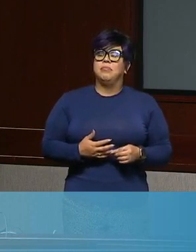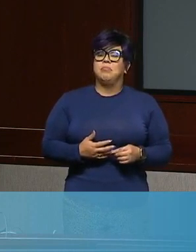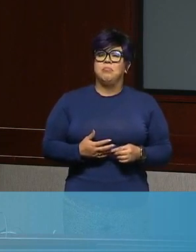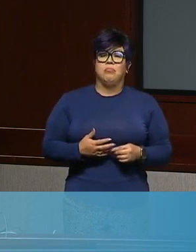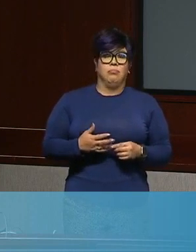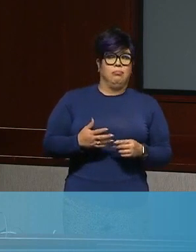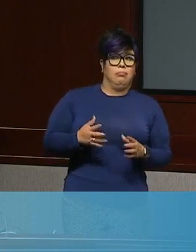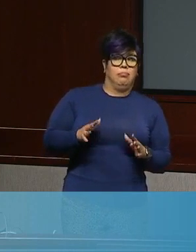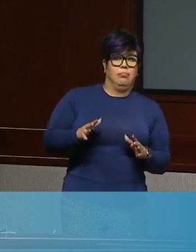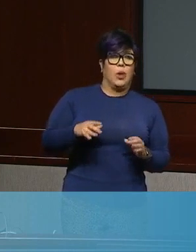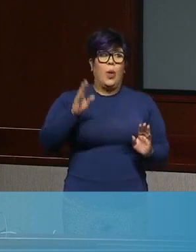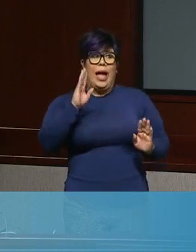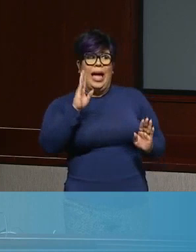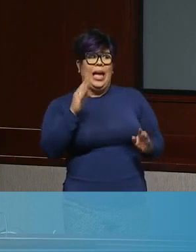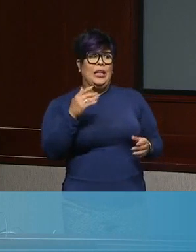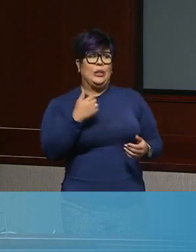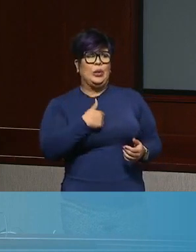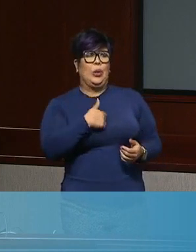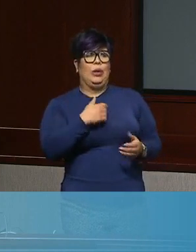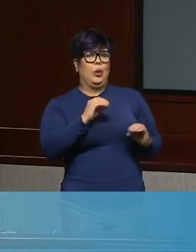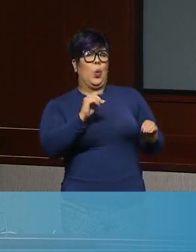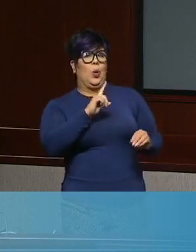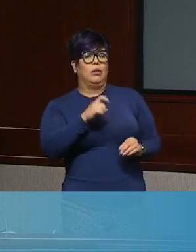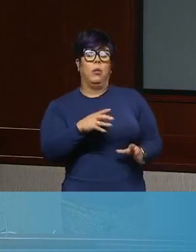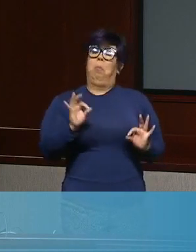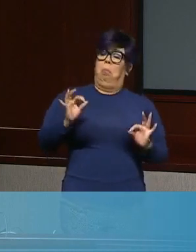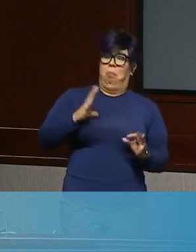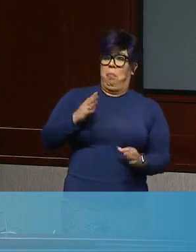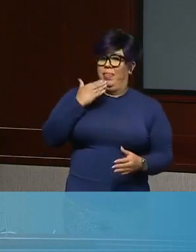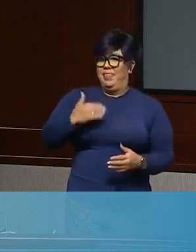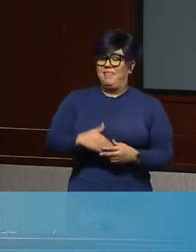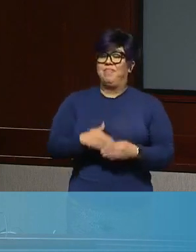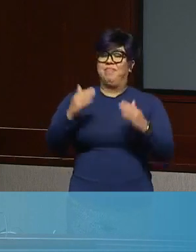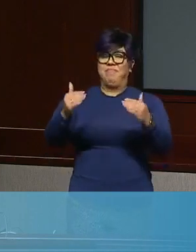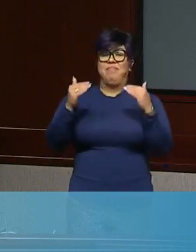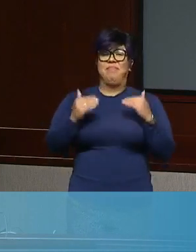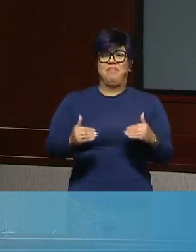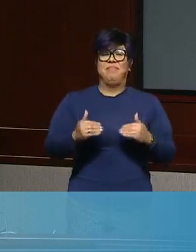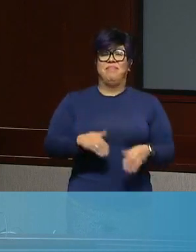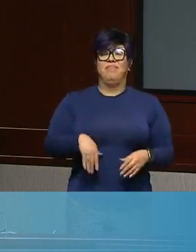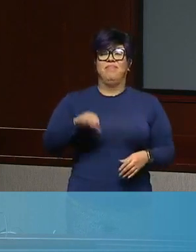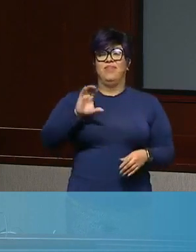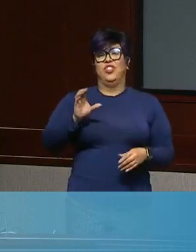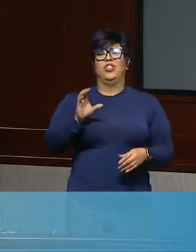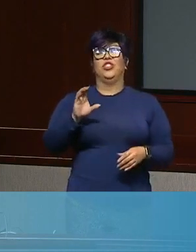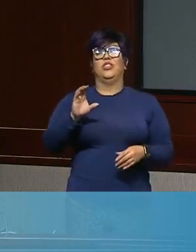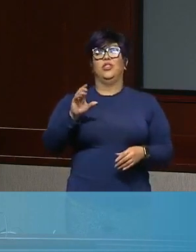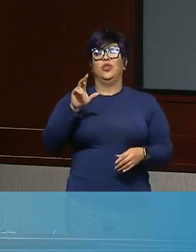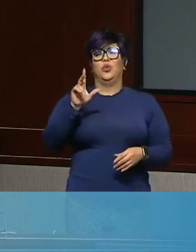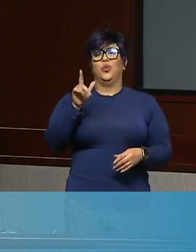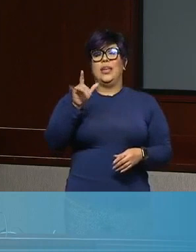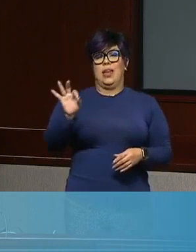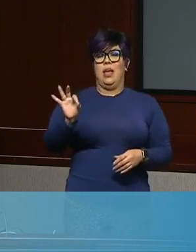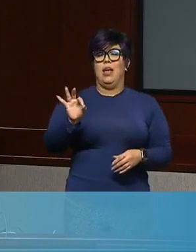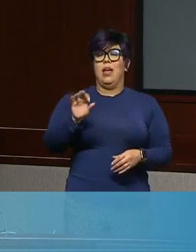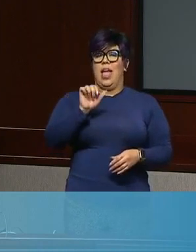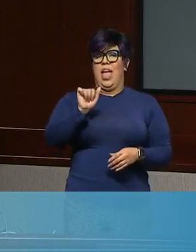*6 to end. Hi, I had no questions today. Okay, great. Thanks, Jack. Our next outlet is Channel 29. I believe we have Aaron on the